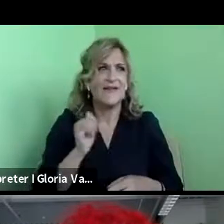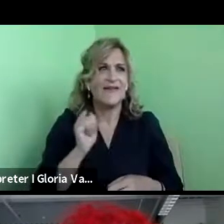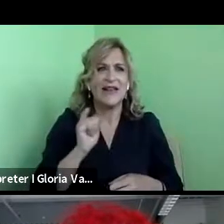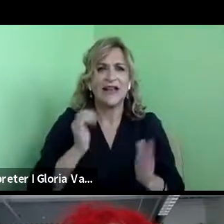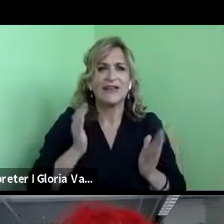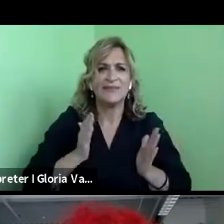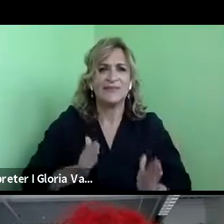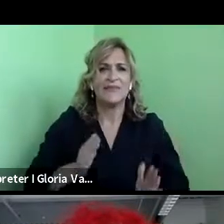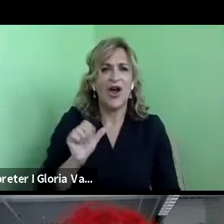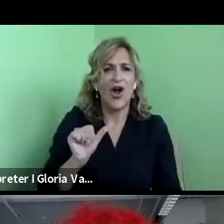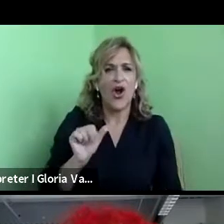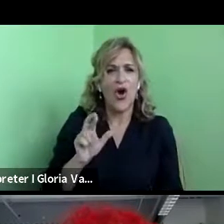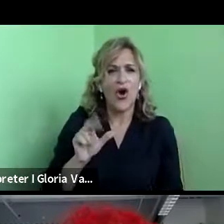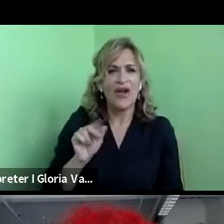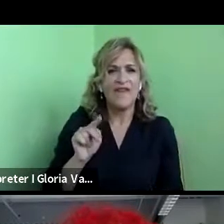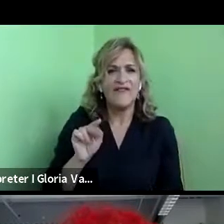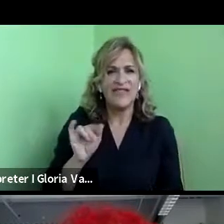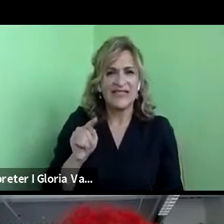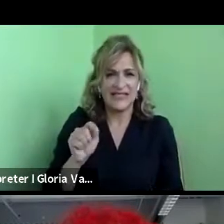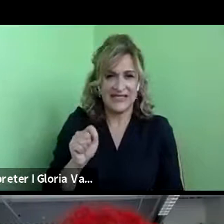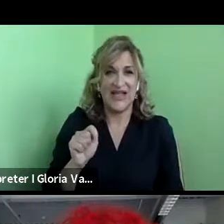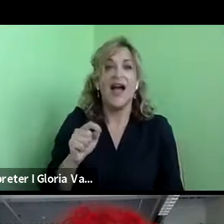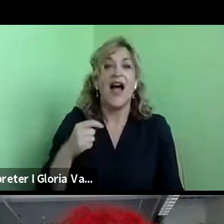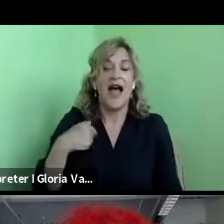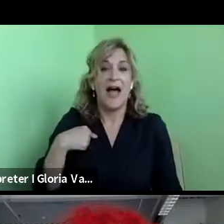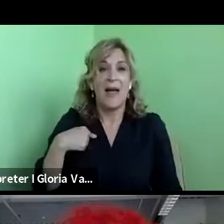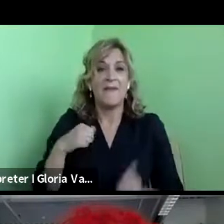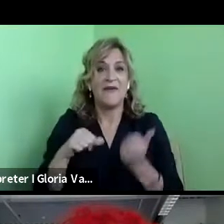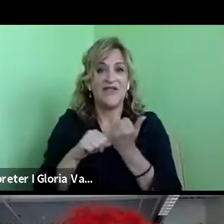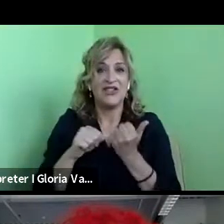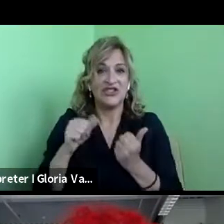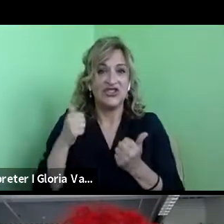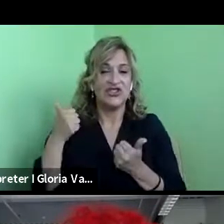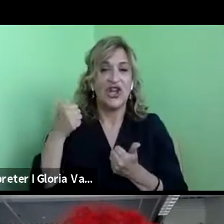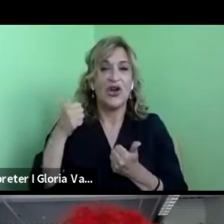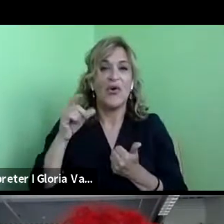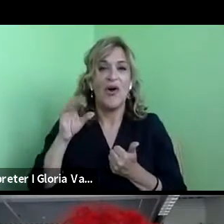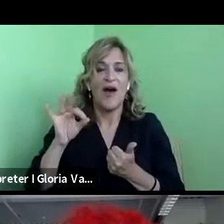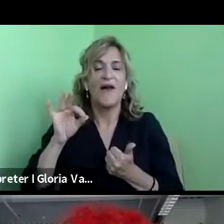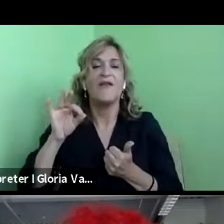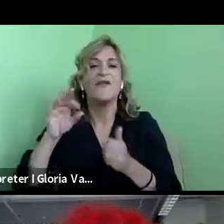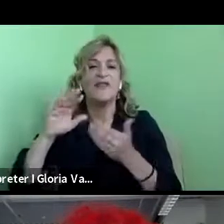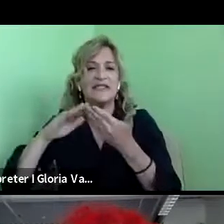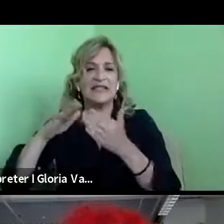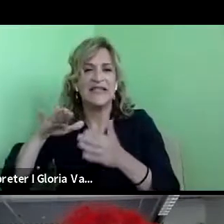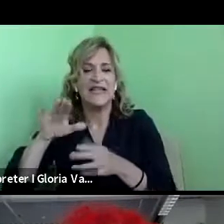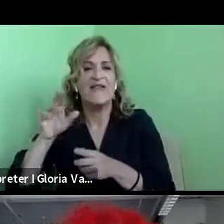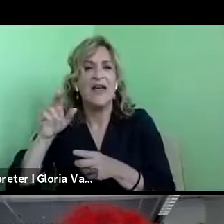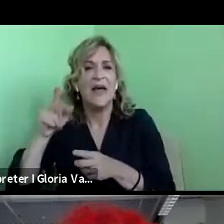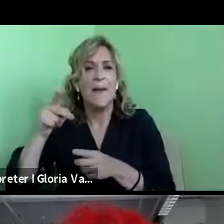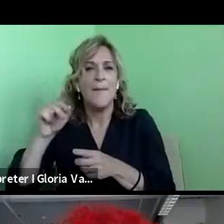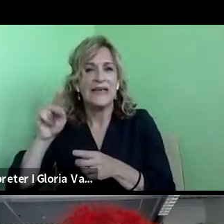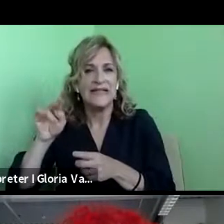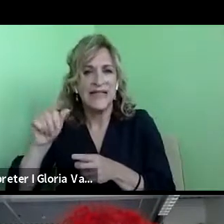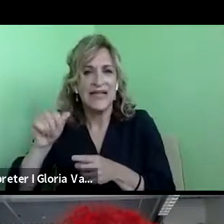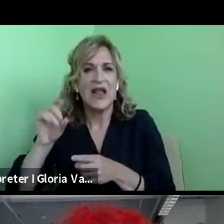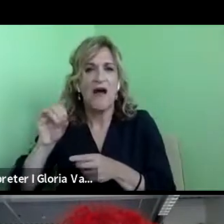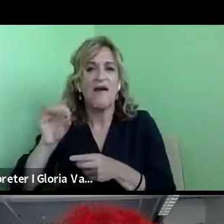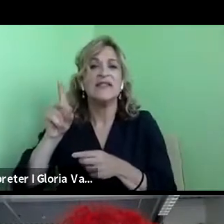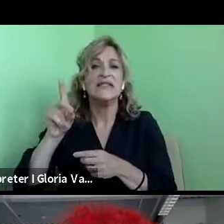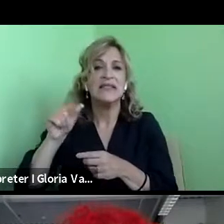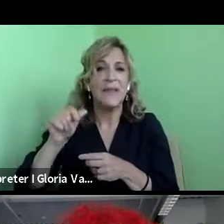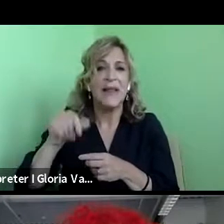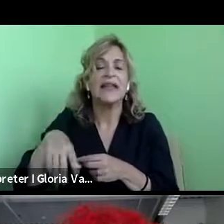artivist. I'm the vice chair of the City of Pasadena's Accessibility and Disability Commission.